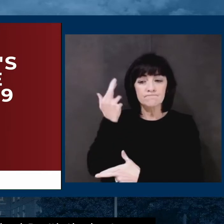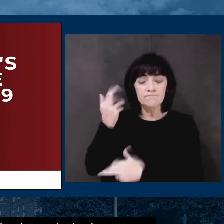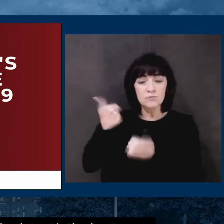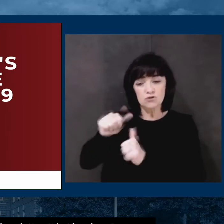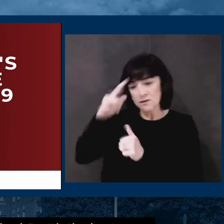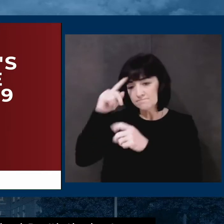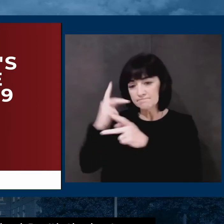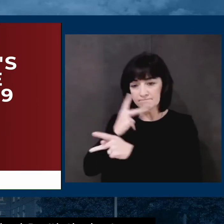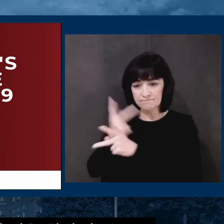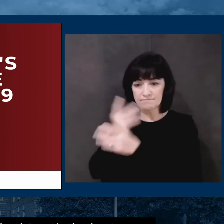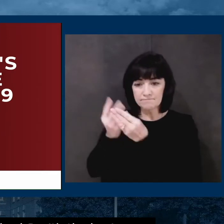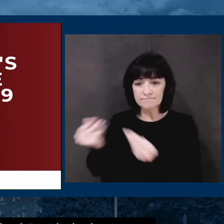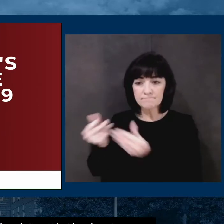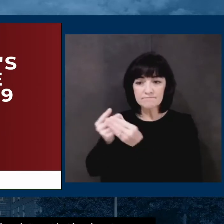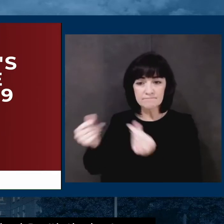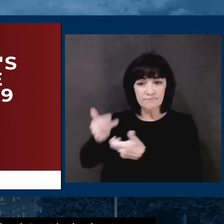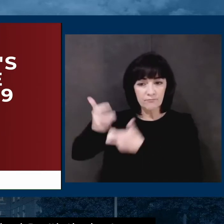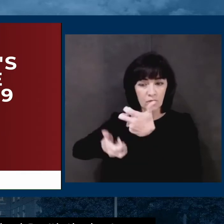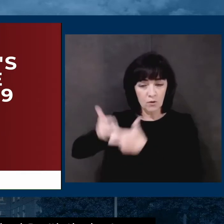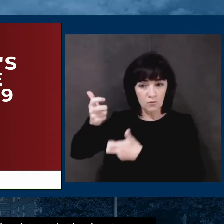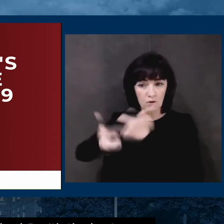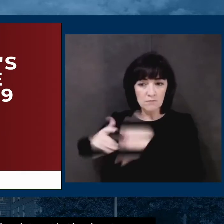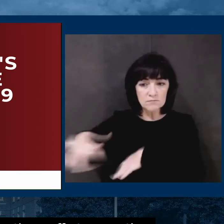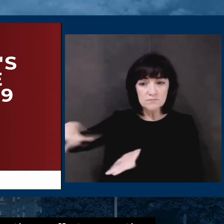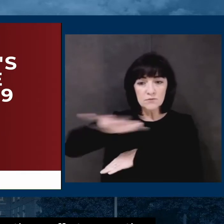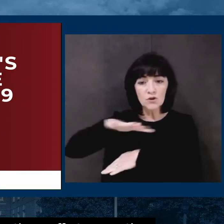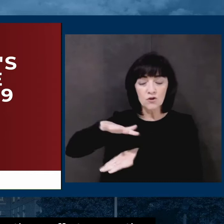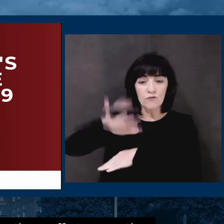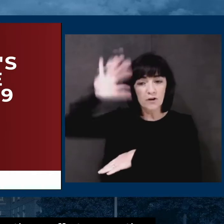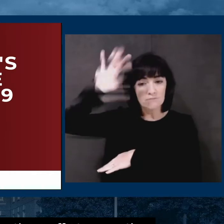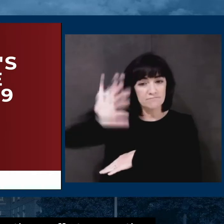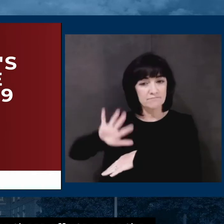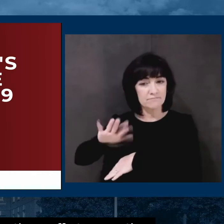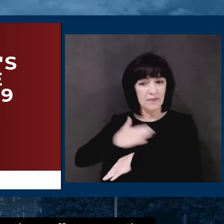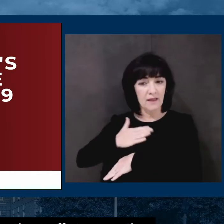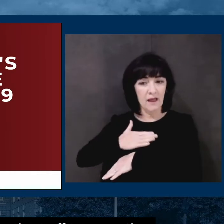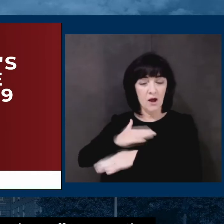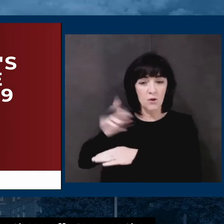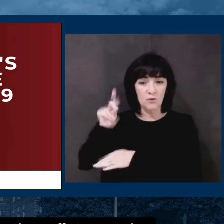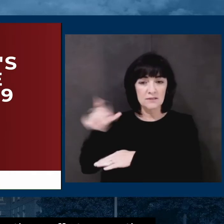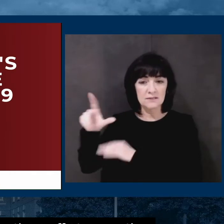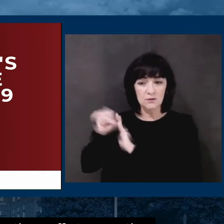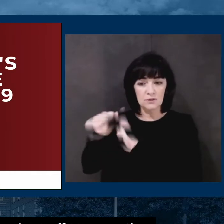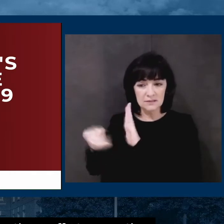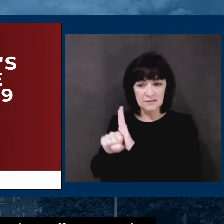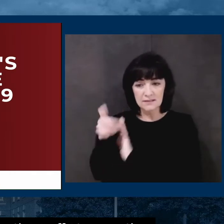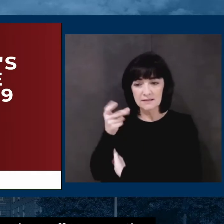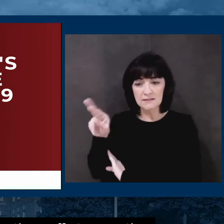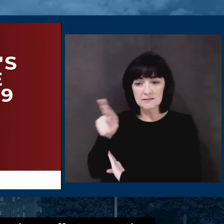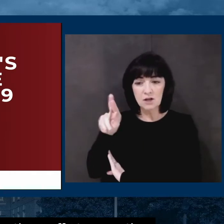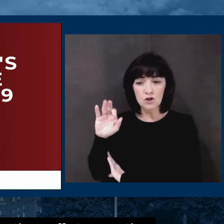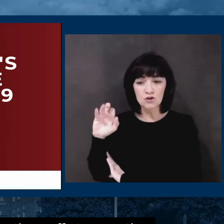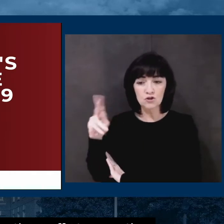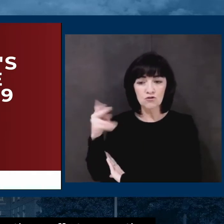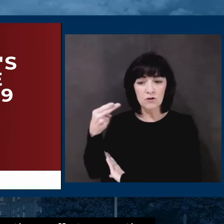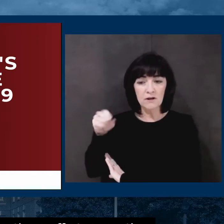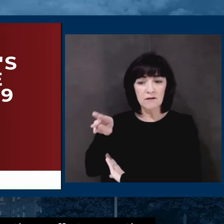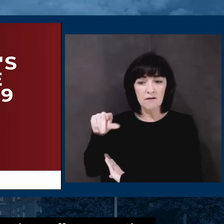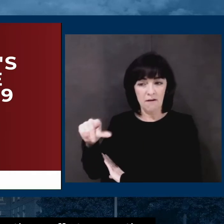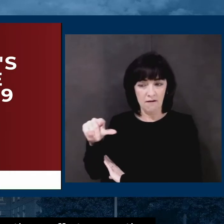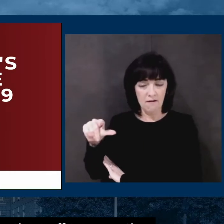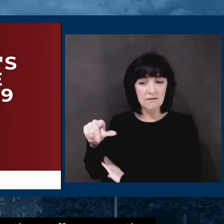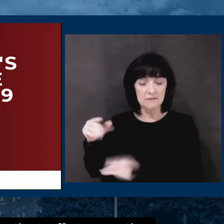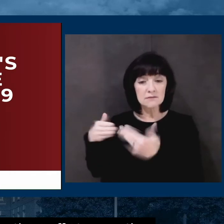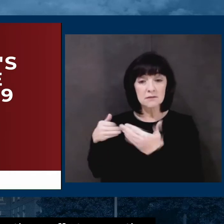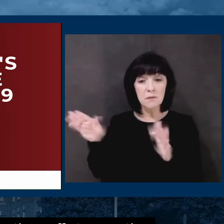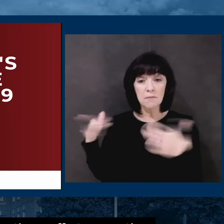efforts across our state. Dr. Rick Hong, who's the Division of Public Health Medical Director, who's going to